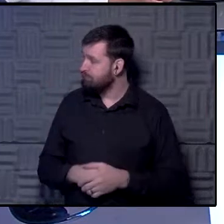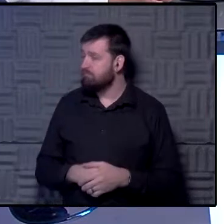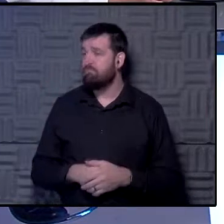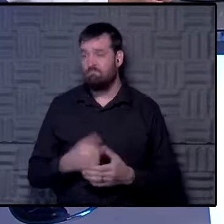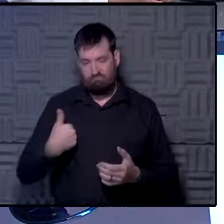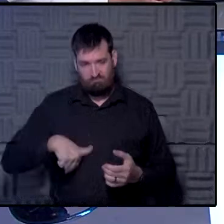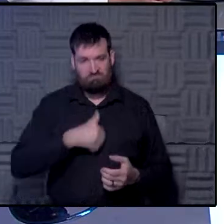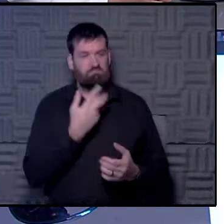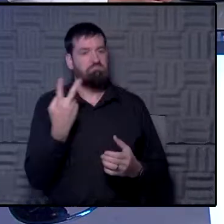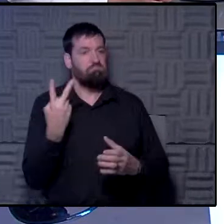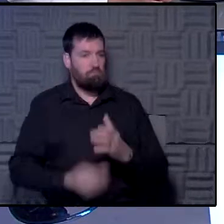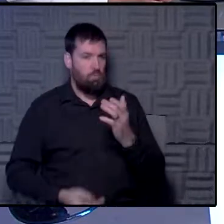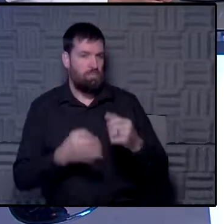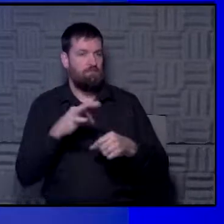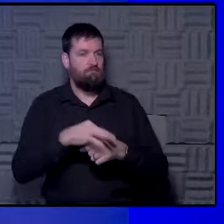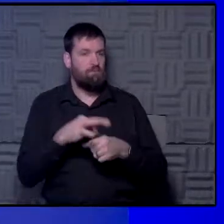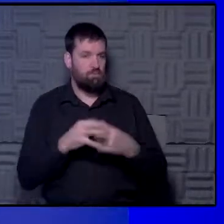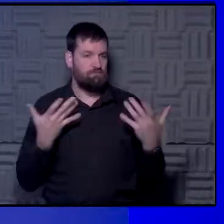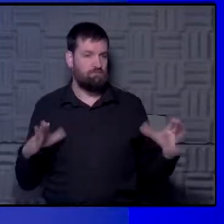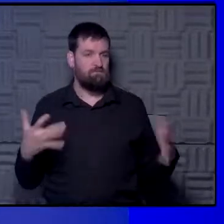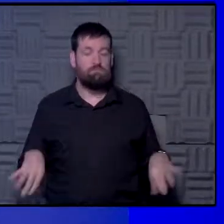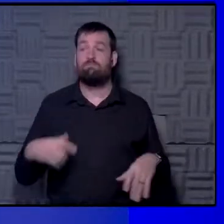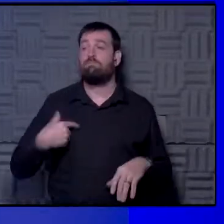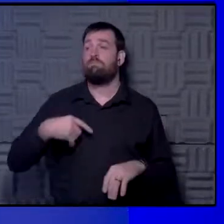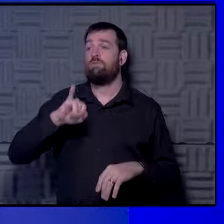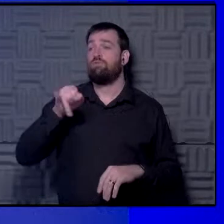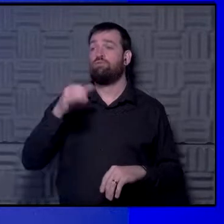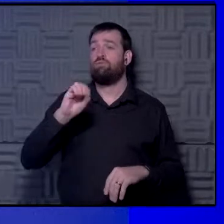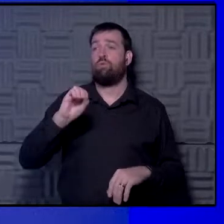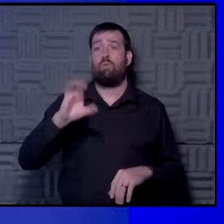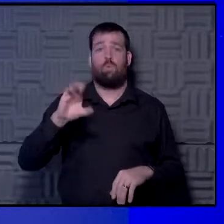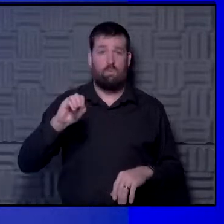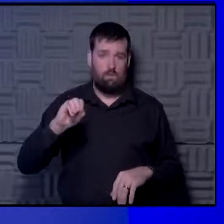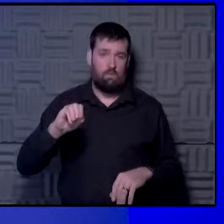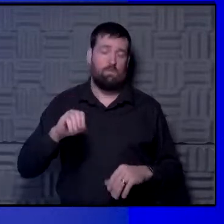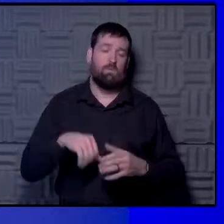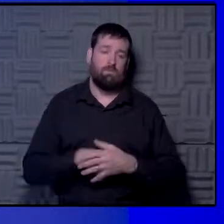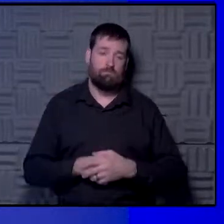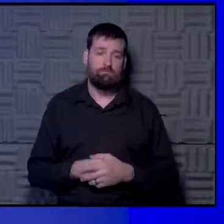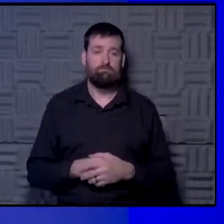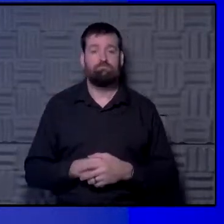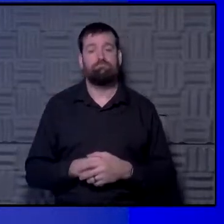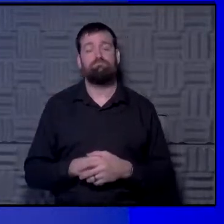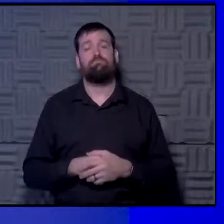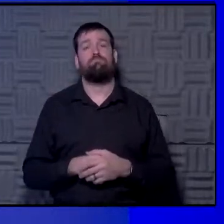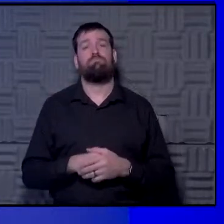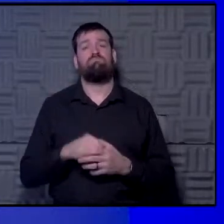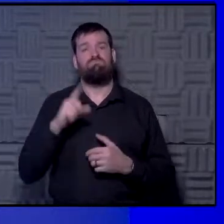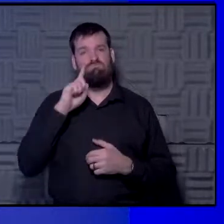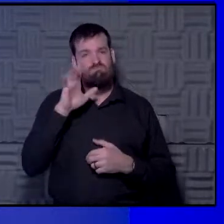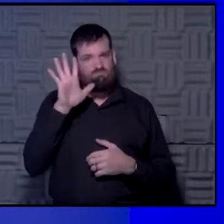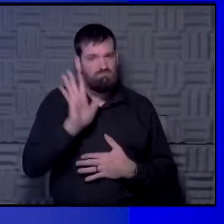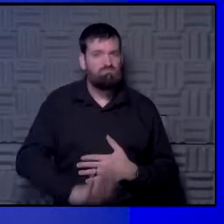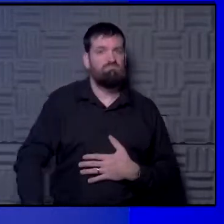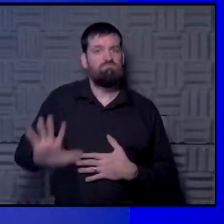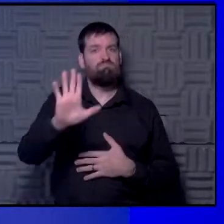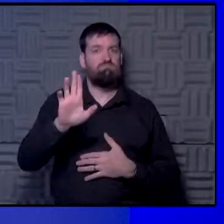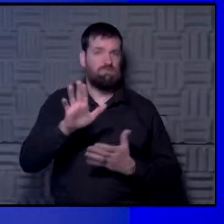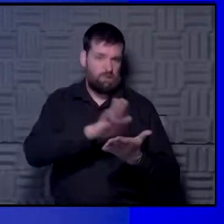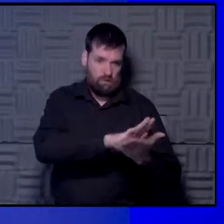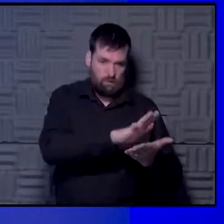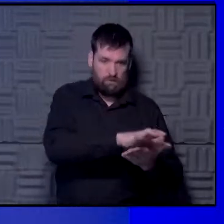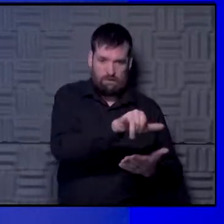both voted early. Yep. You know, I was in Johnson County, and, you know, I think all over, though, just as in